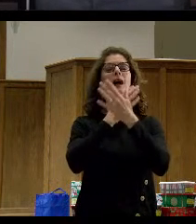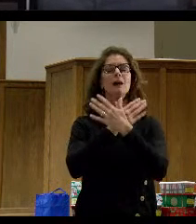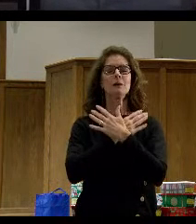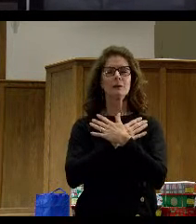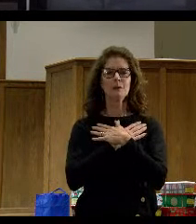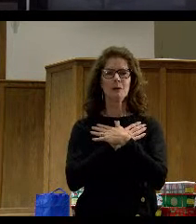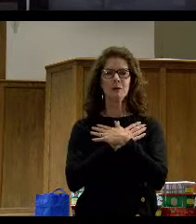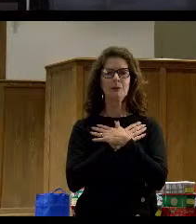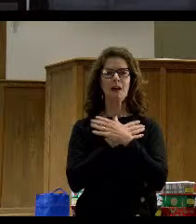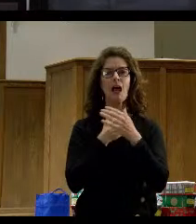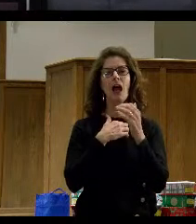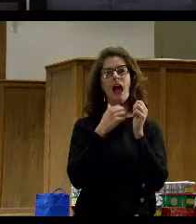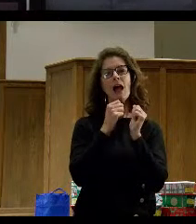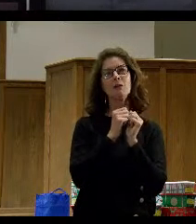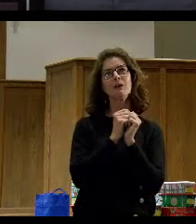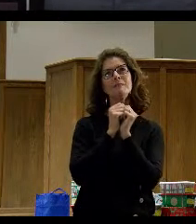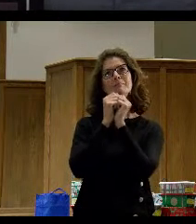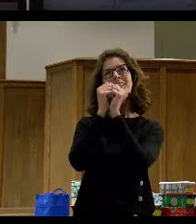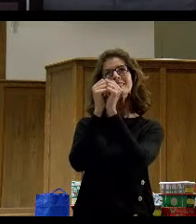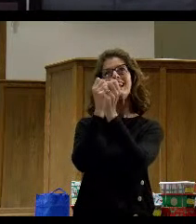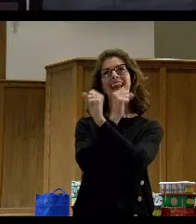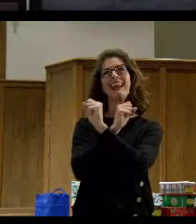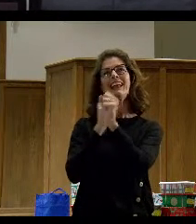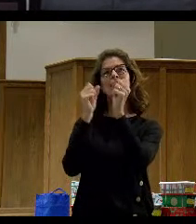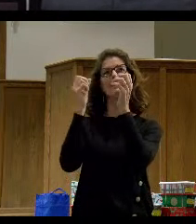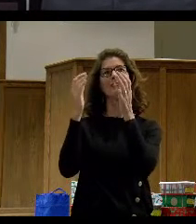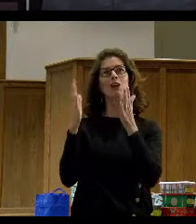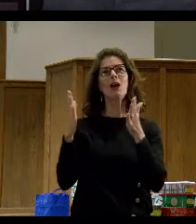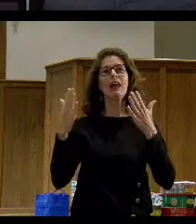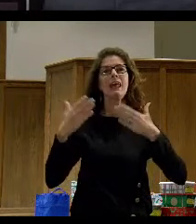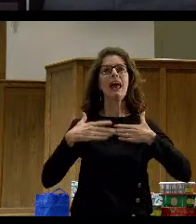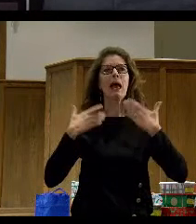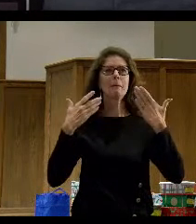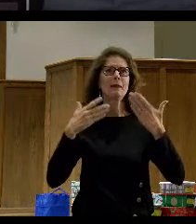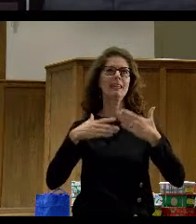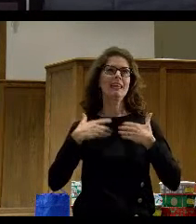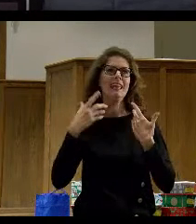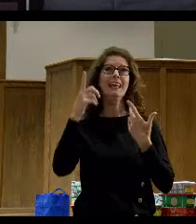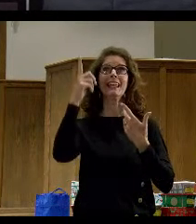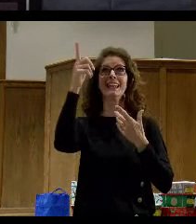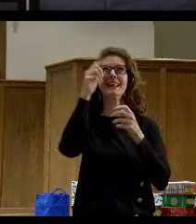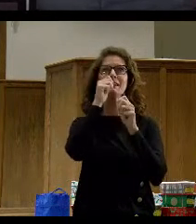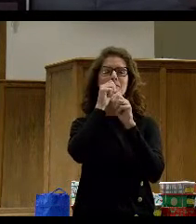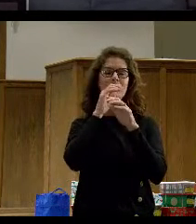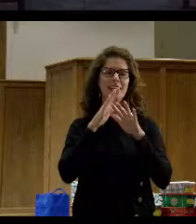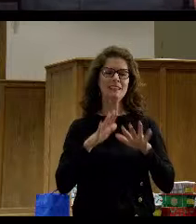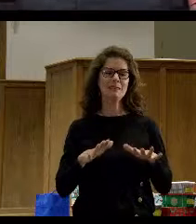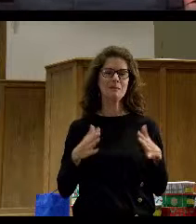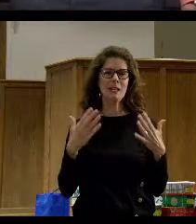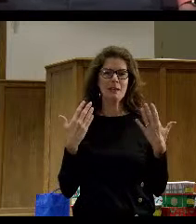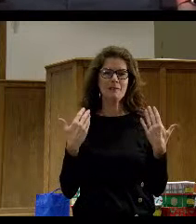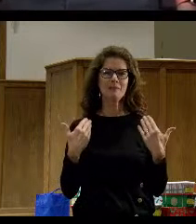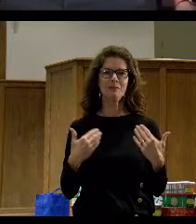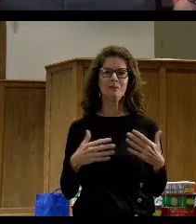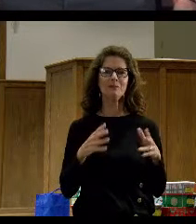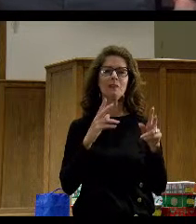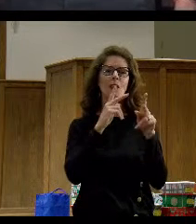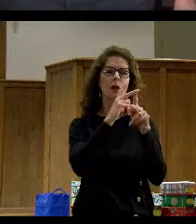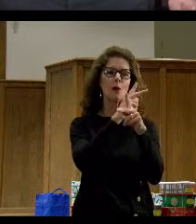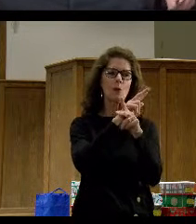at rest. I am my Savior, I'm happy and blessed. Watching